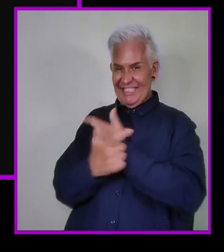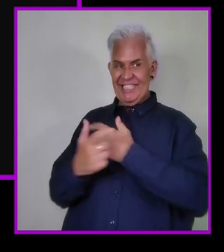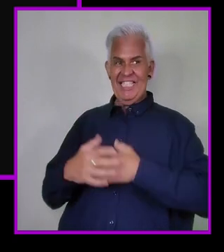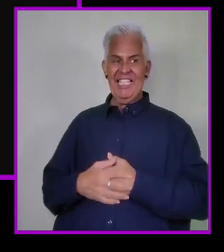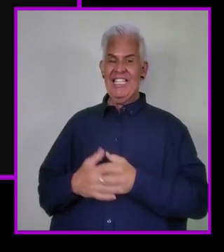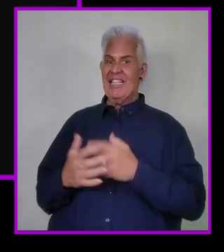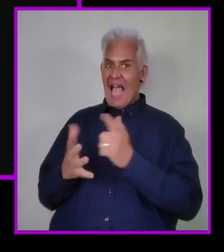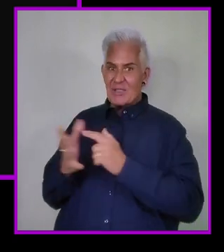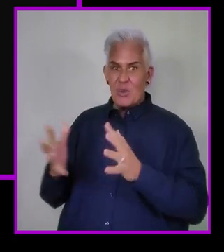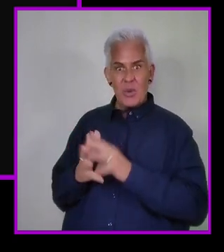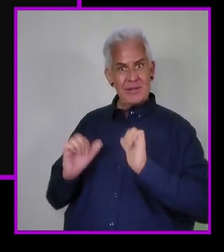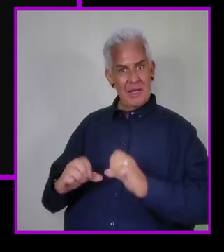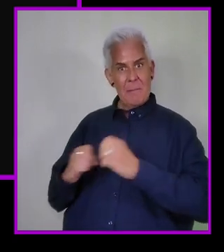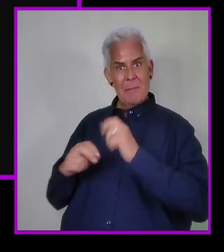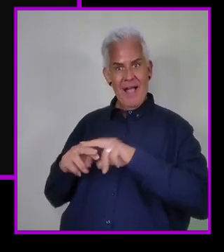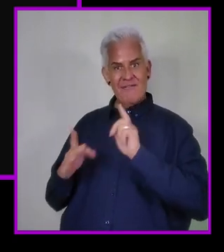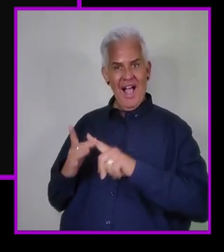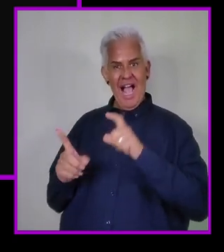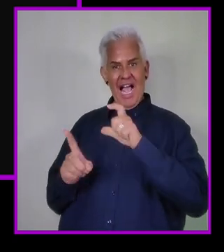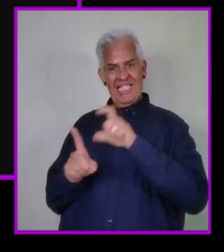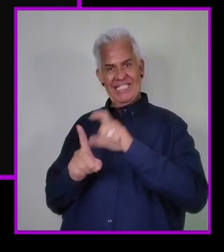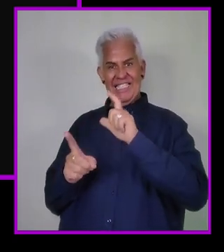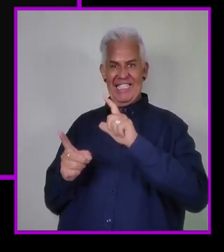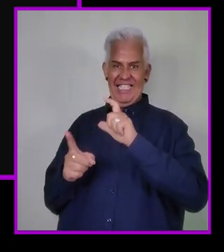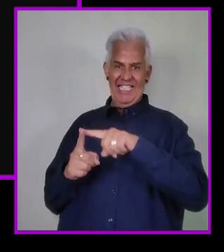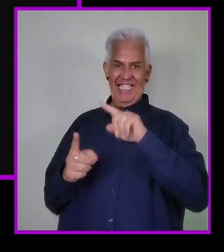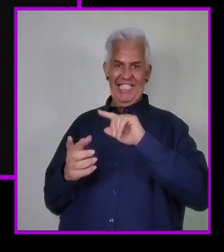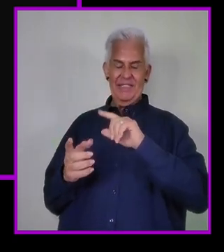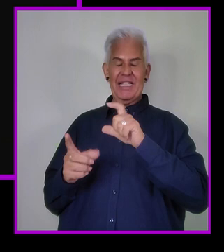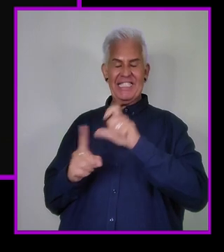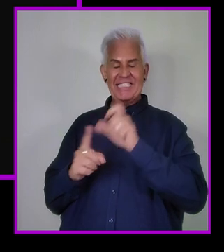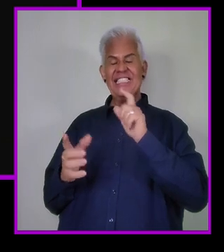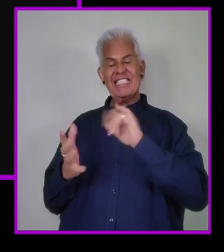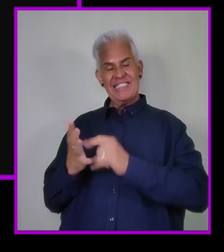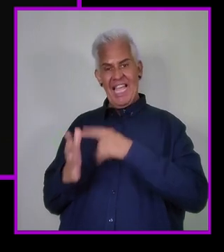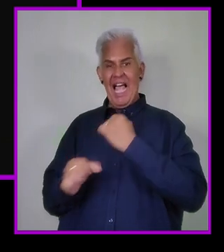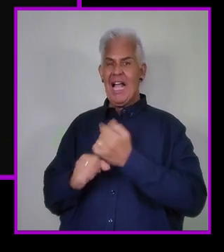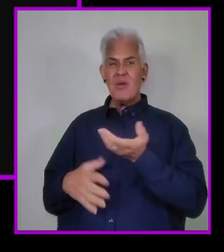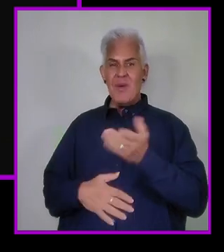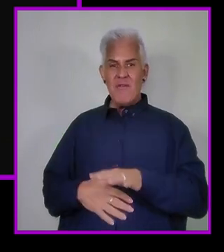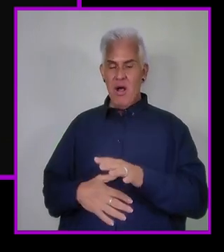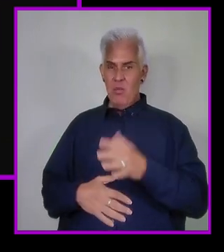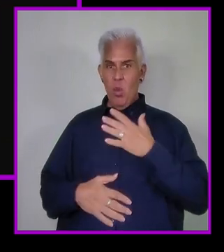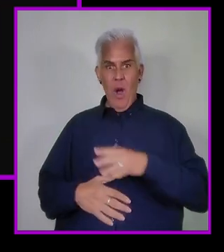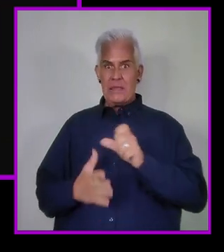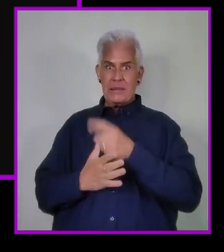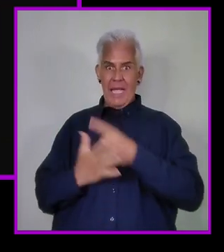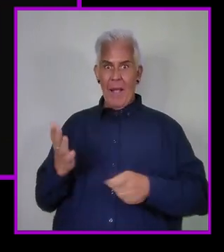Andrew, the BFI's DSAG, as we call it for short, came from the need for disabled people to be front and